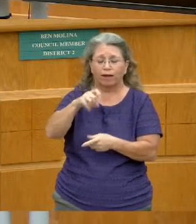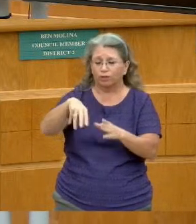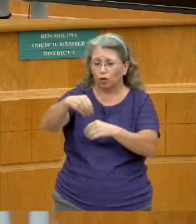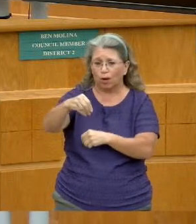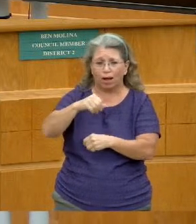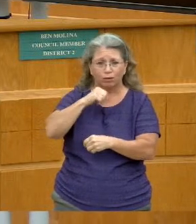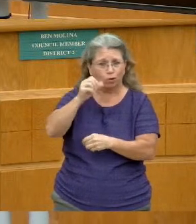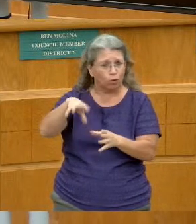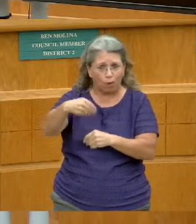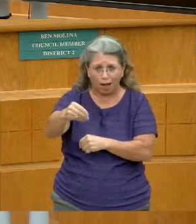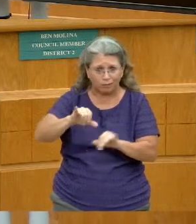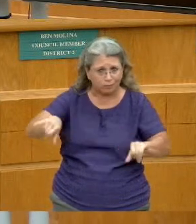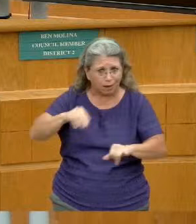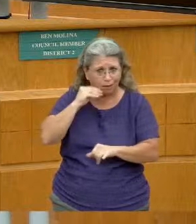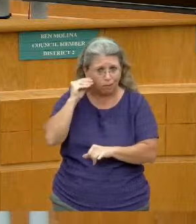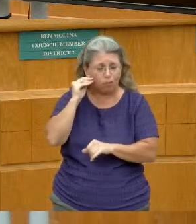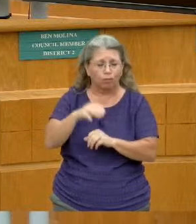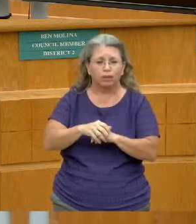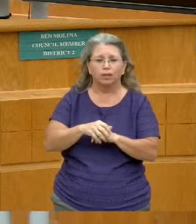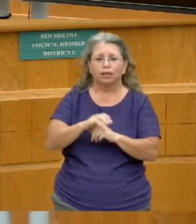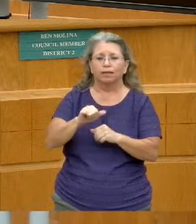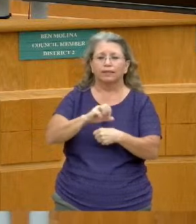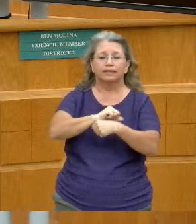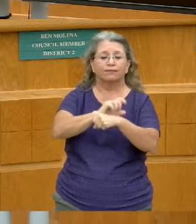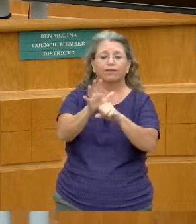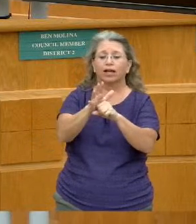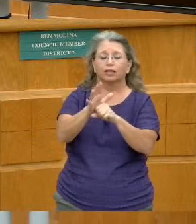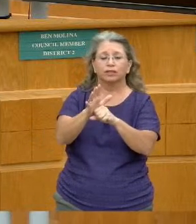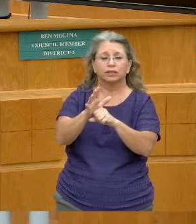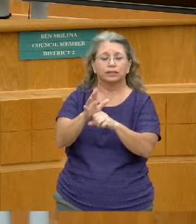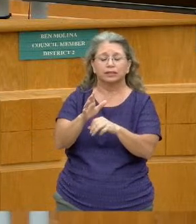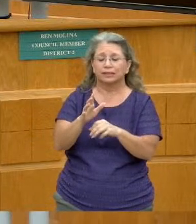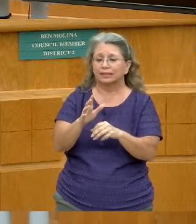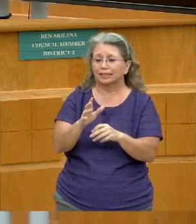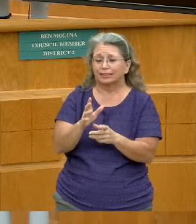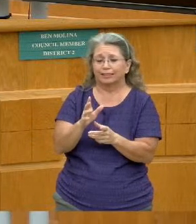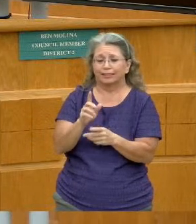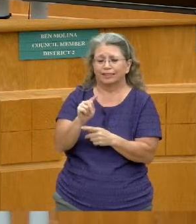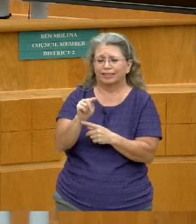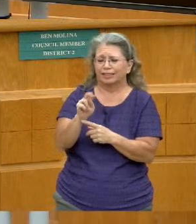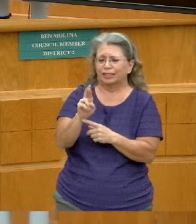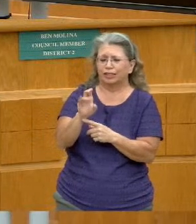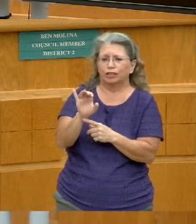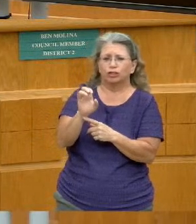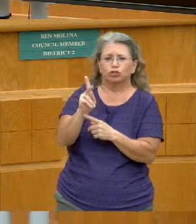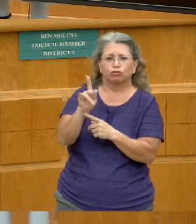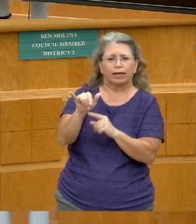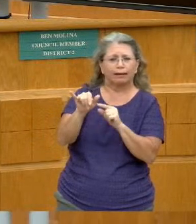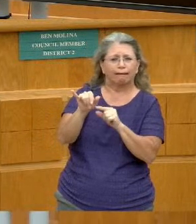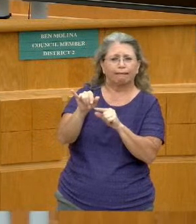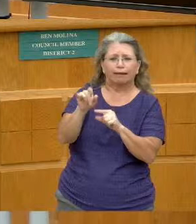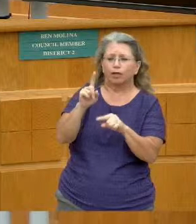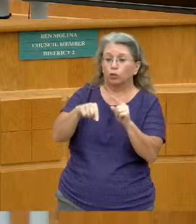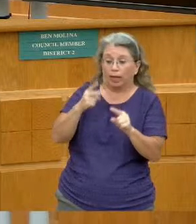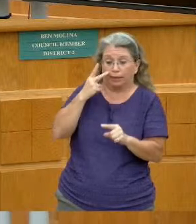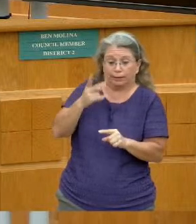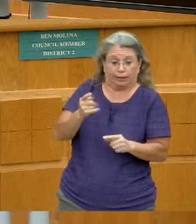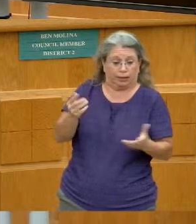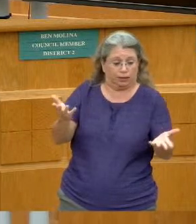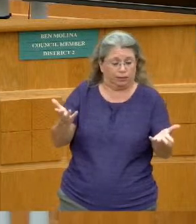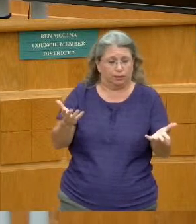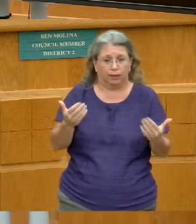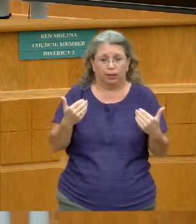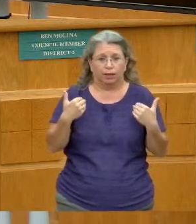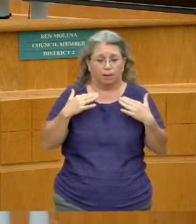virus, as we have talked about for months, is a very tricky virus. You can't see it. Our body has no immunity to